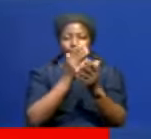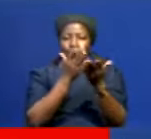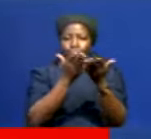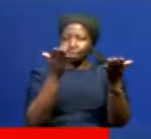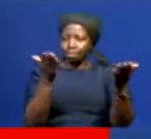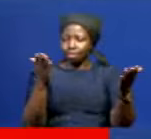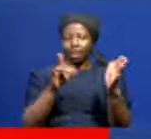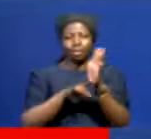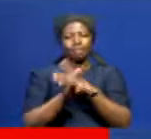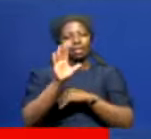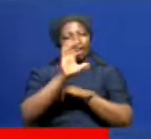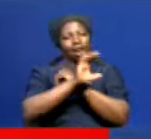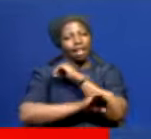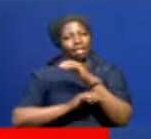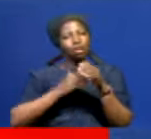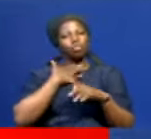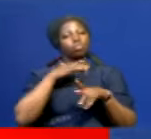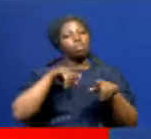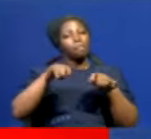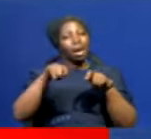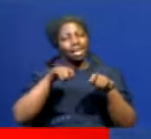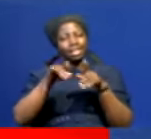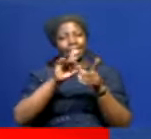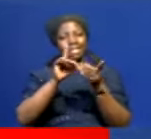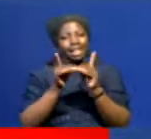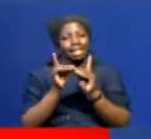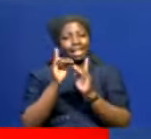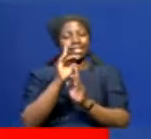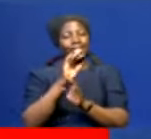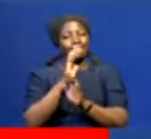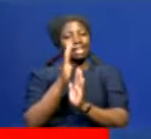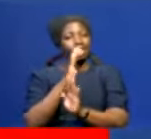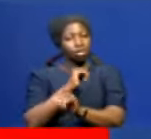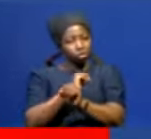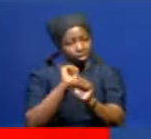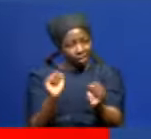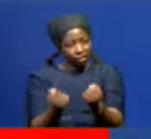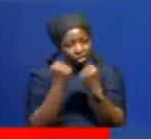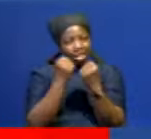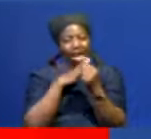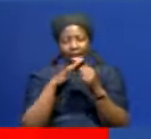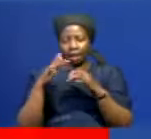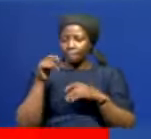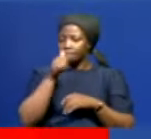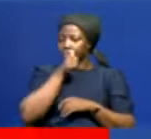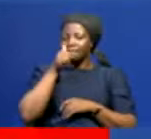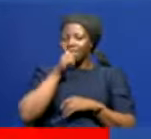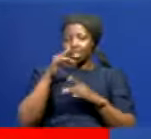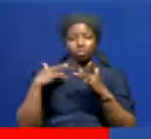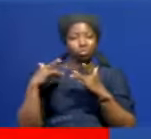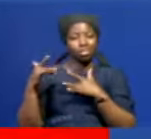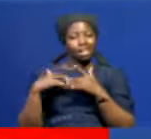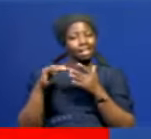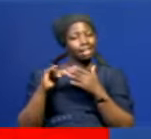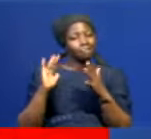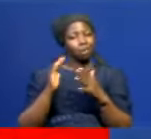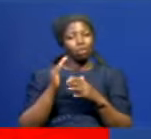data security and privacy concerns in a more efficient and effective